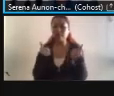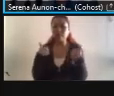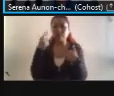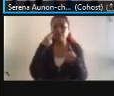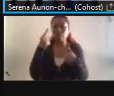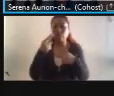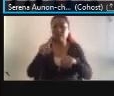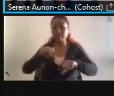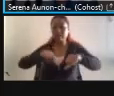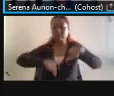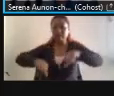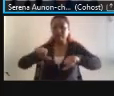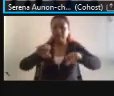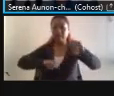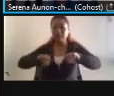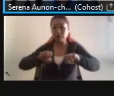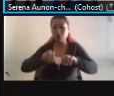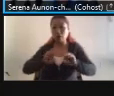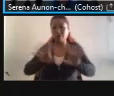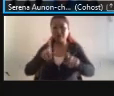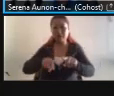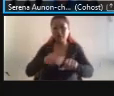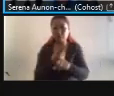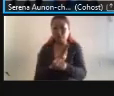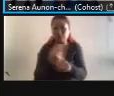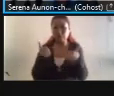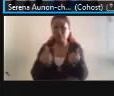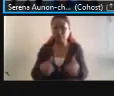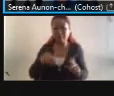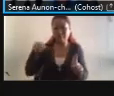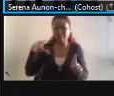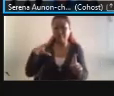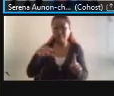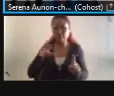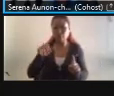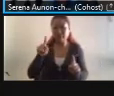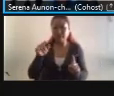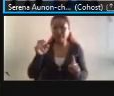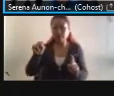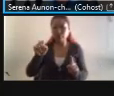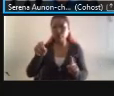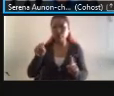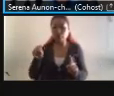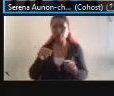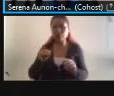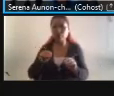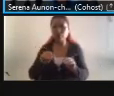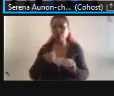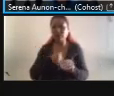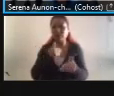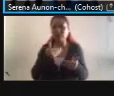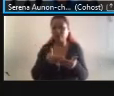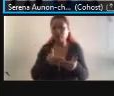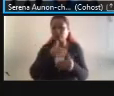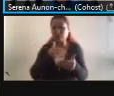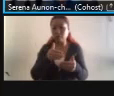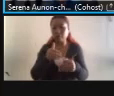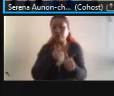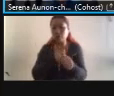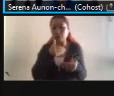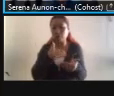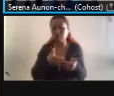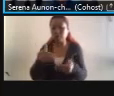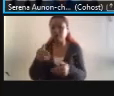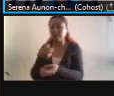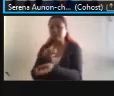obviously you can't sit there and irradiate the human. So this is something we follow very closely. Bone loss. Dr. Scott Smith has put out